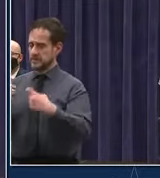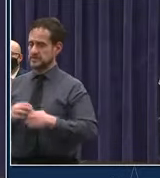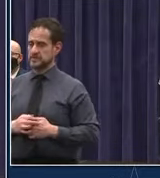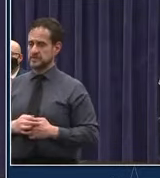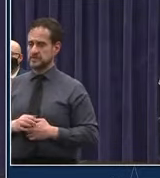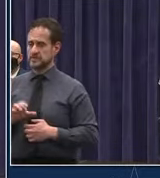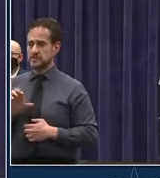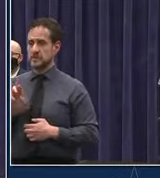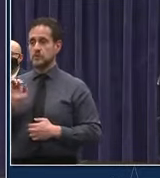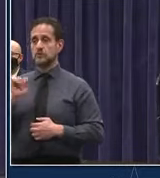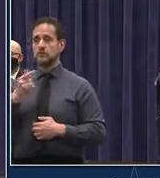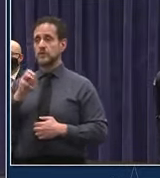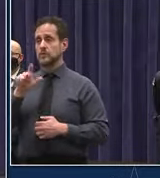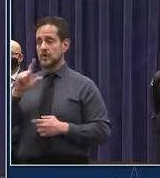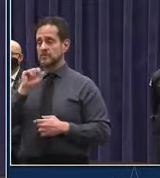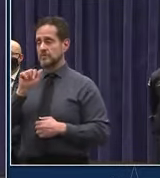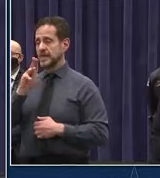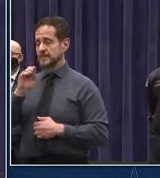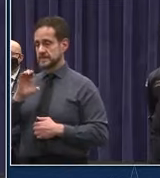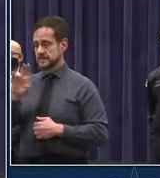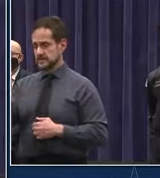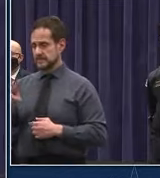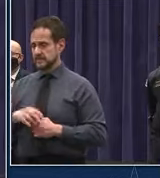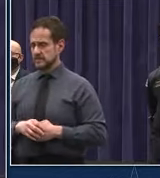take first